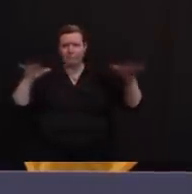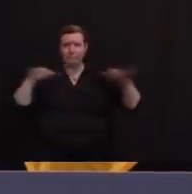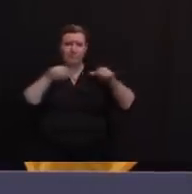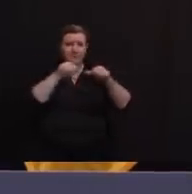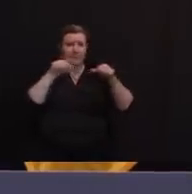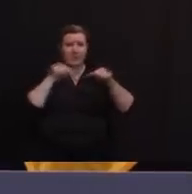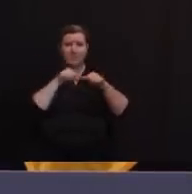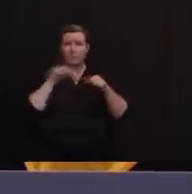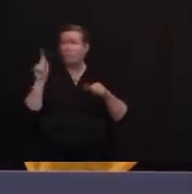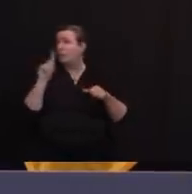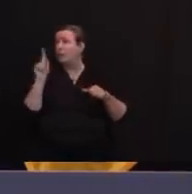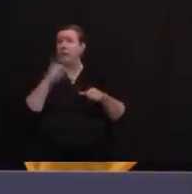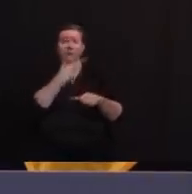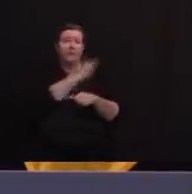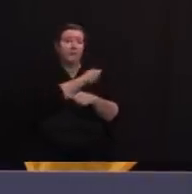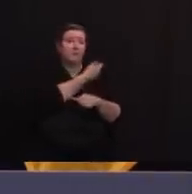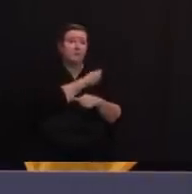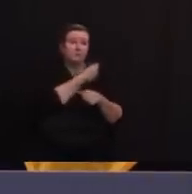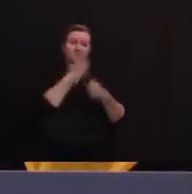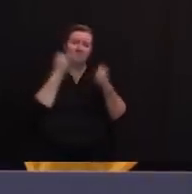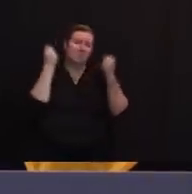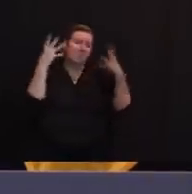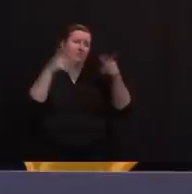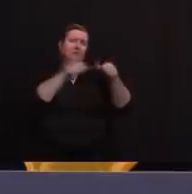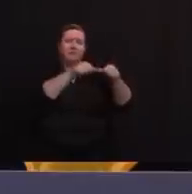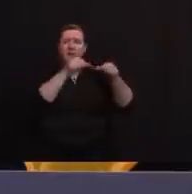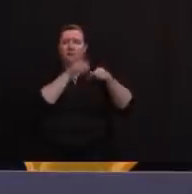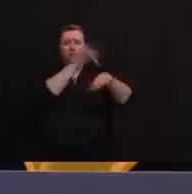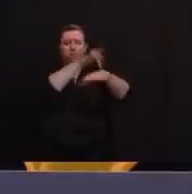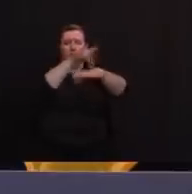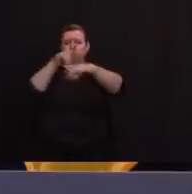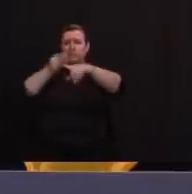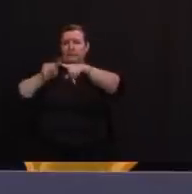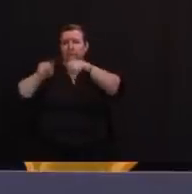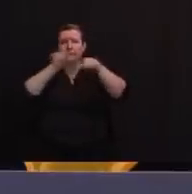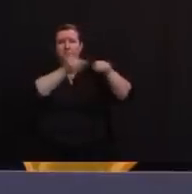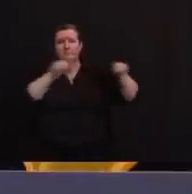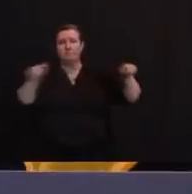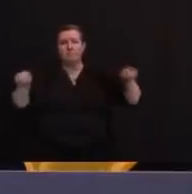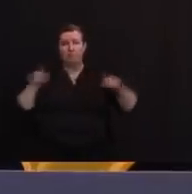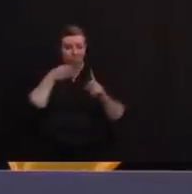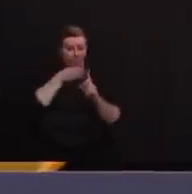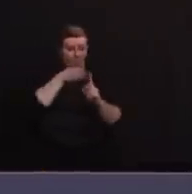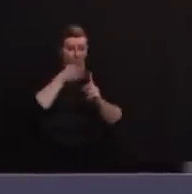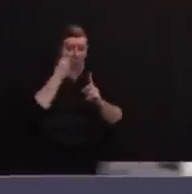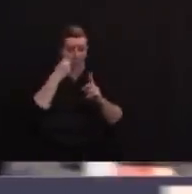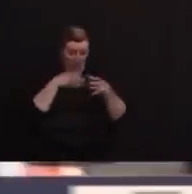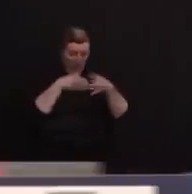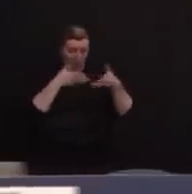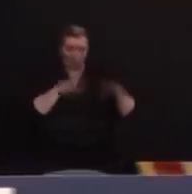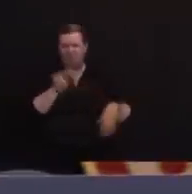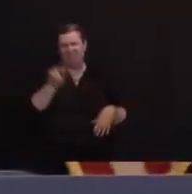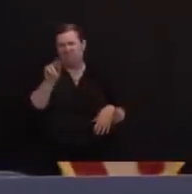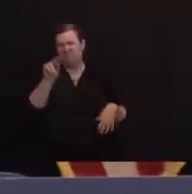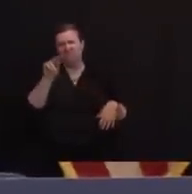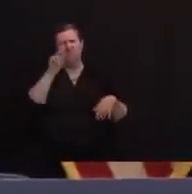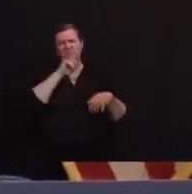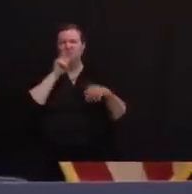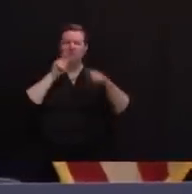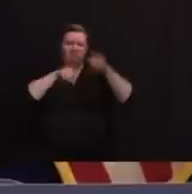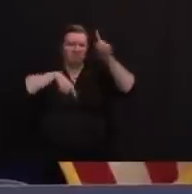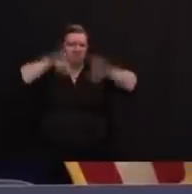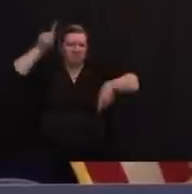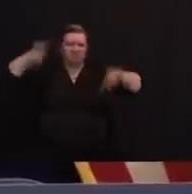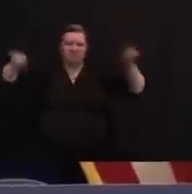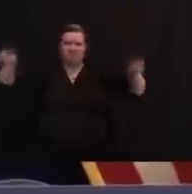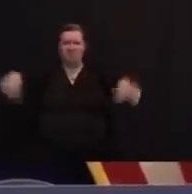this. Pat, while Judy's looking up that, how are you going to deal with your colleagues? I don't, and maybe it's a question for